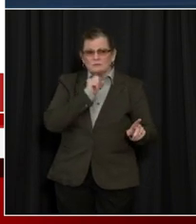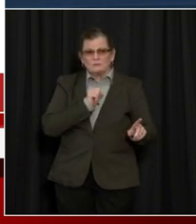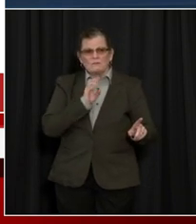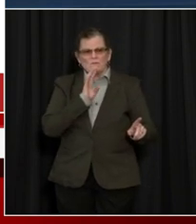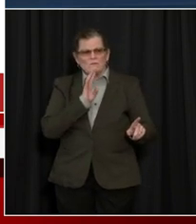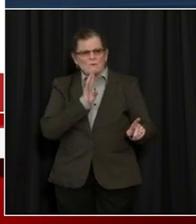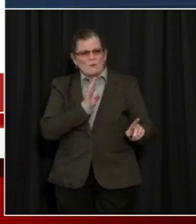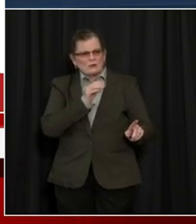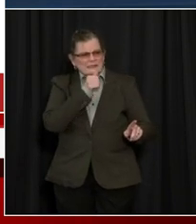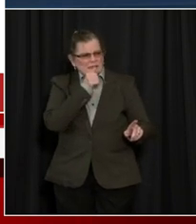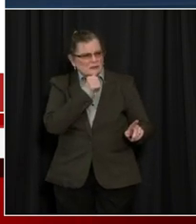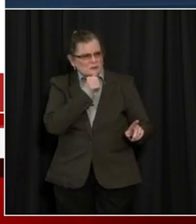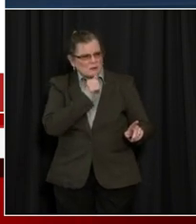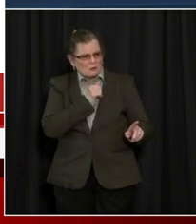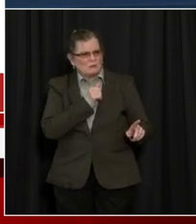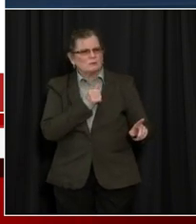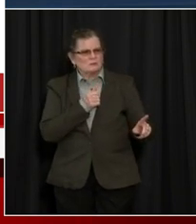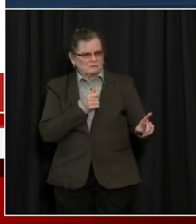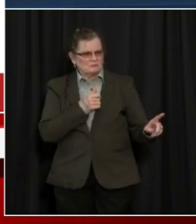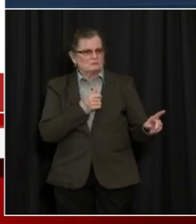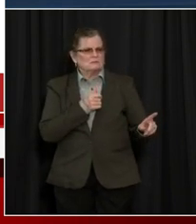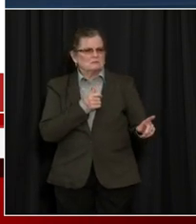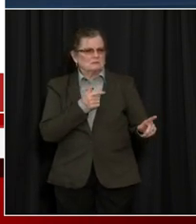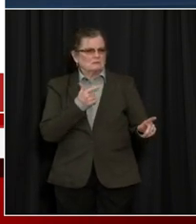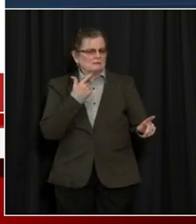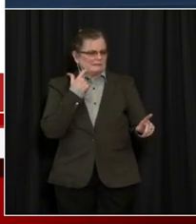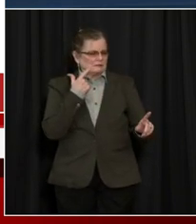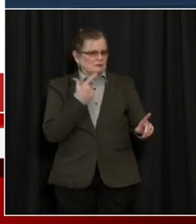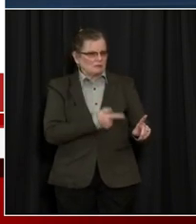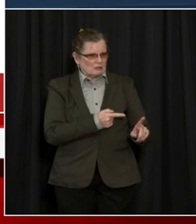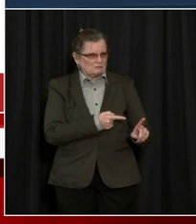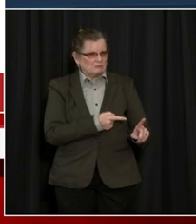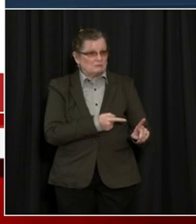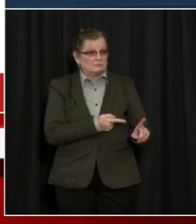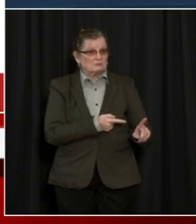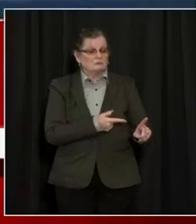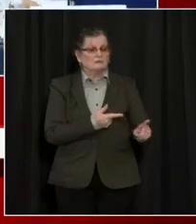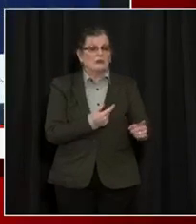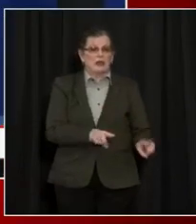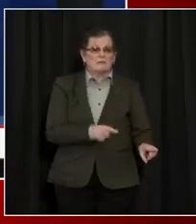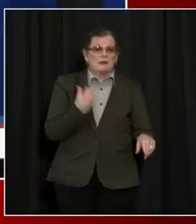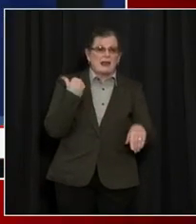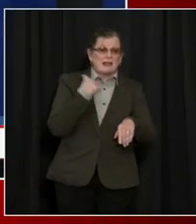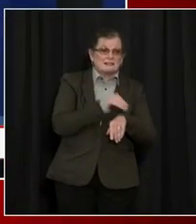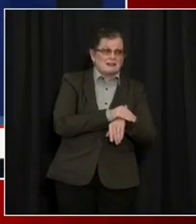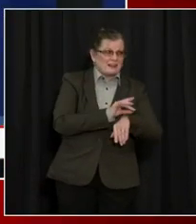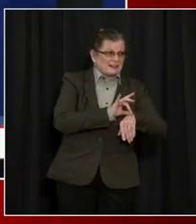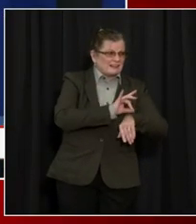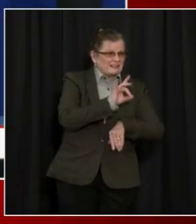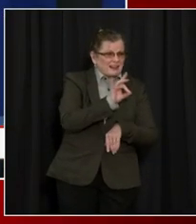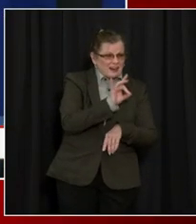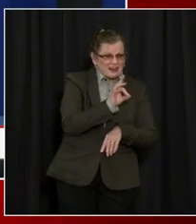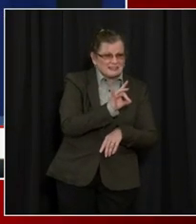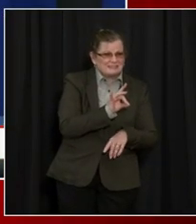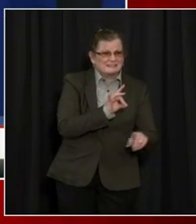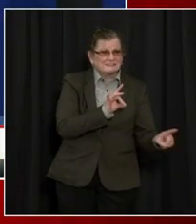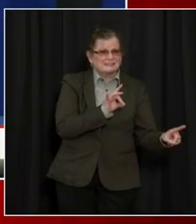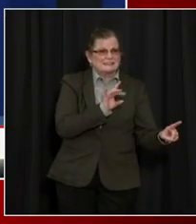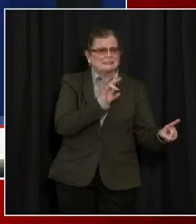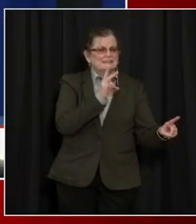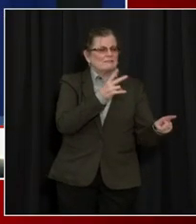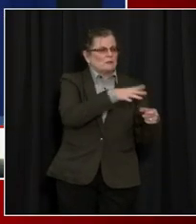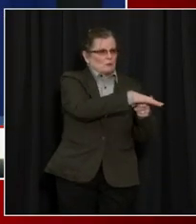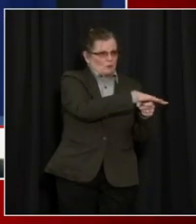significant injury as the result of a gunshot wound. Last night, a little bit before 8 p.m., members of the 7th District were dispatched